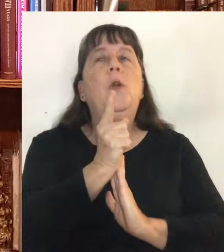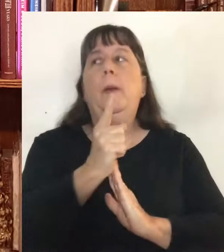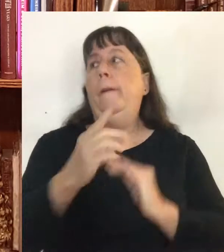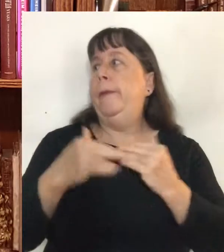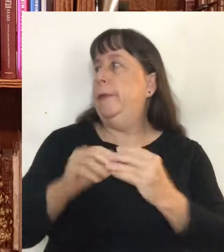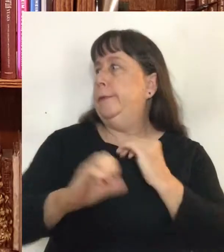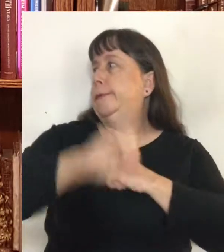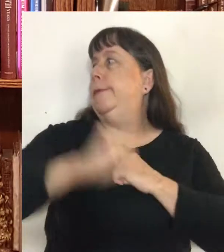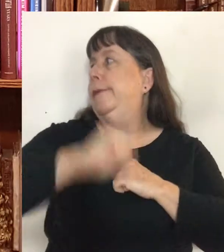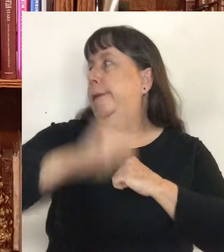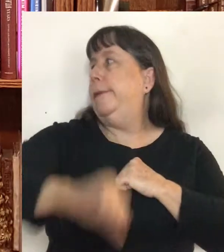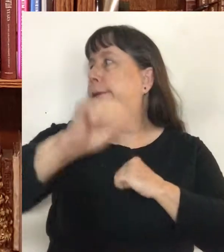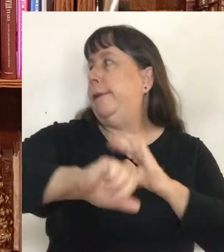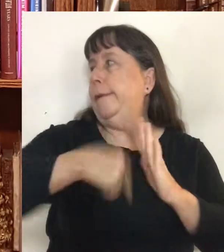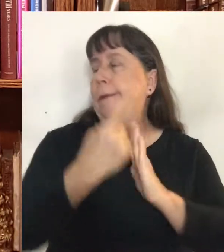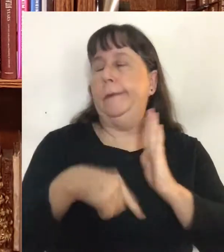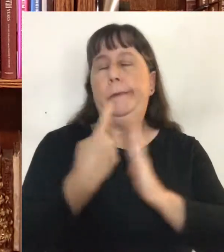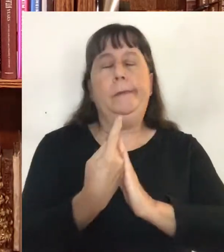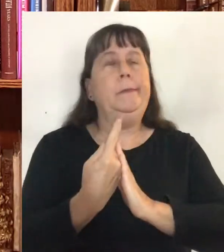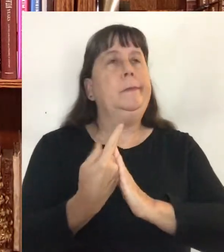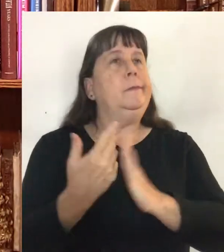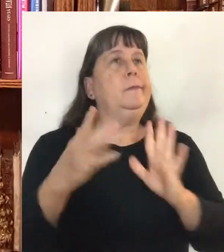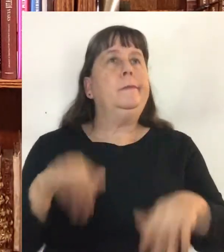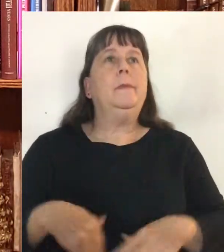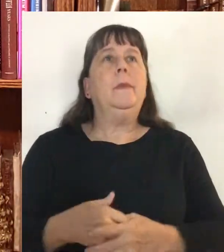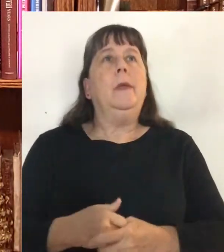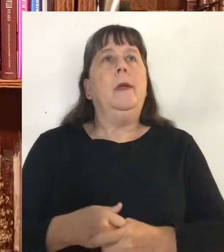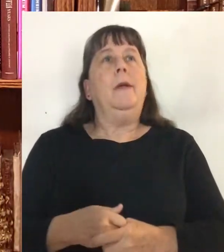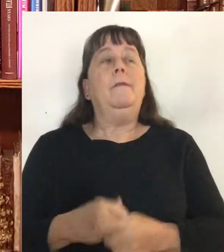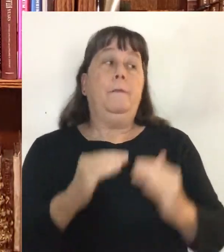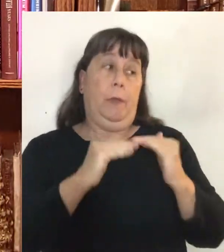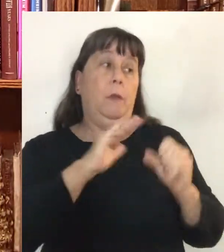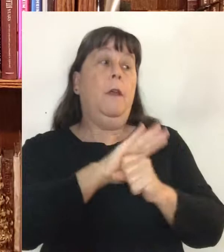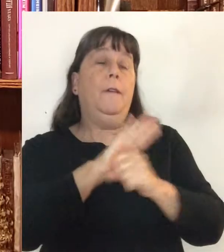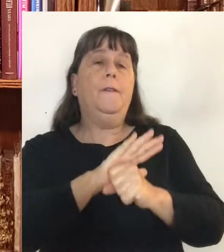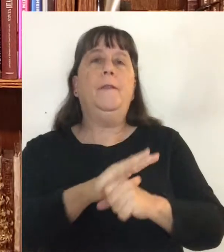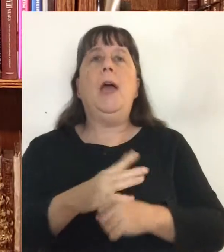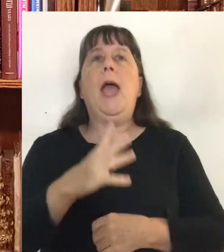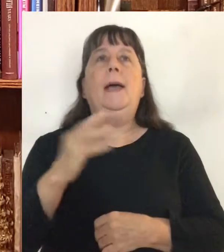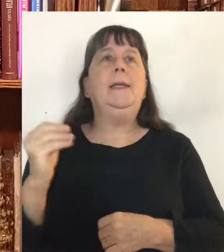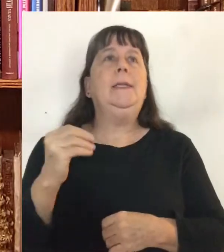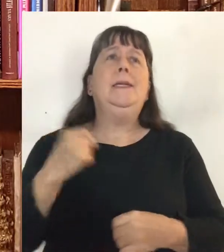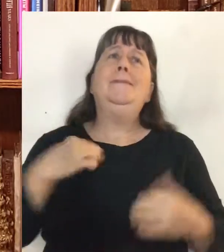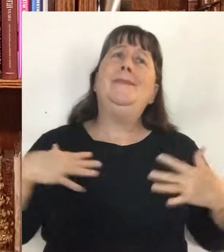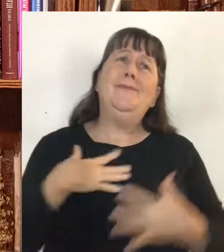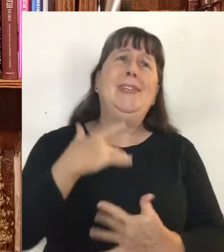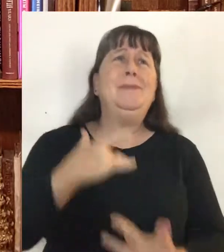pleased to get a moment to speak, although you slogged on for hours. Fair enough.